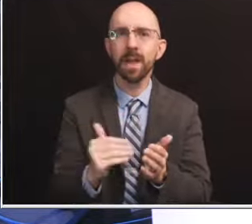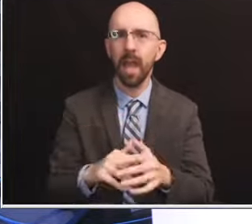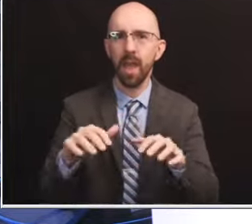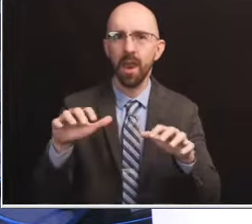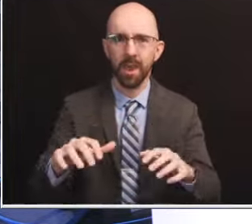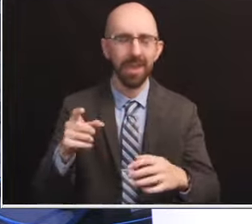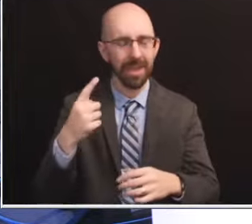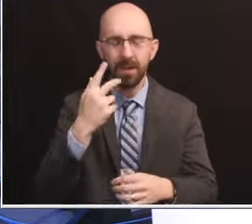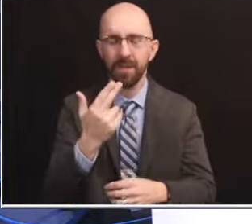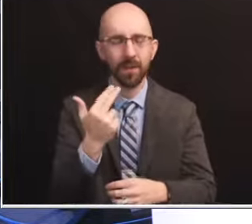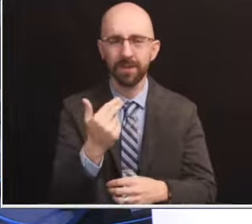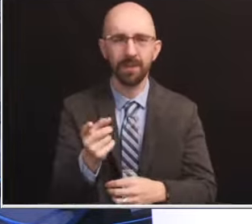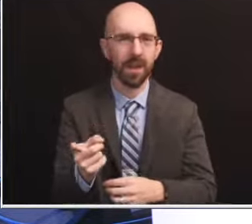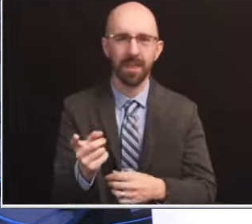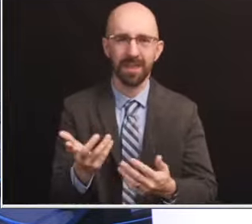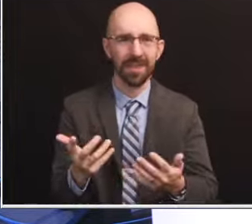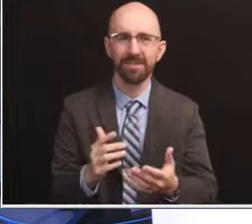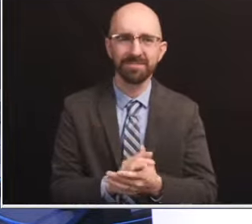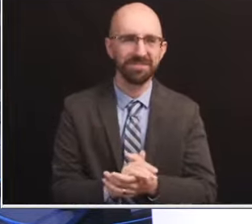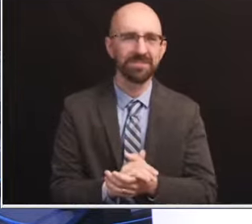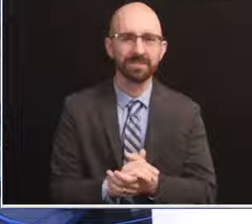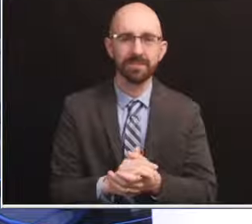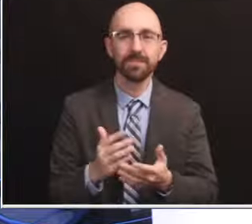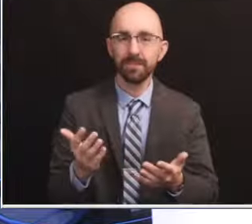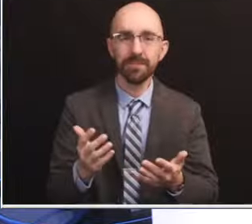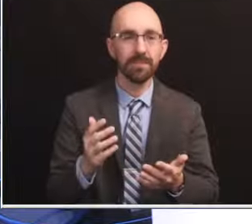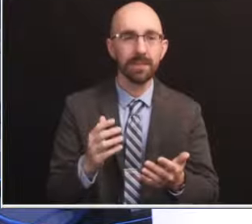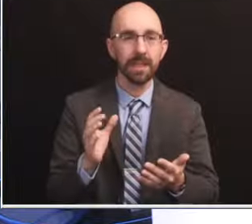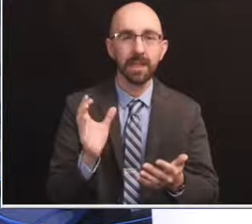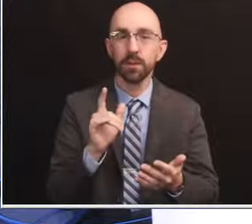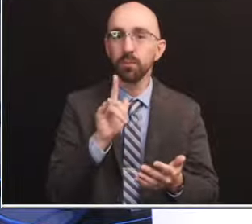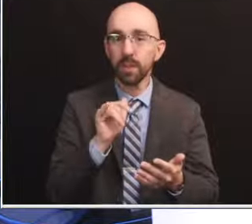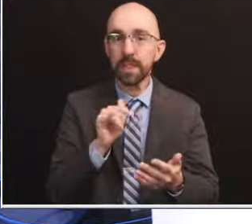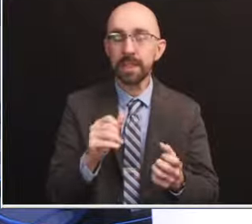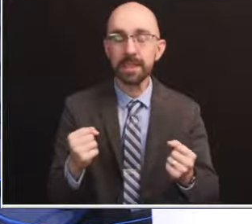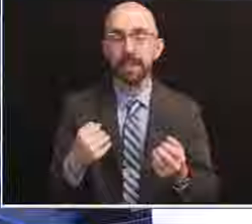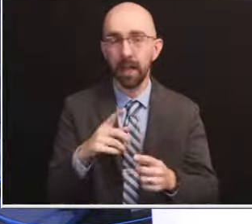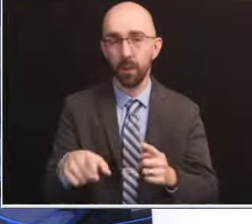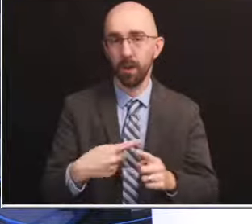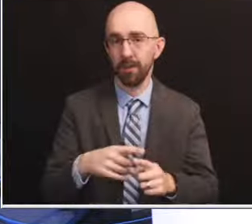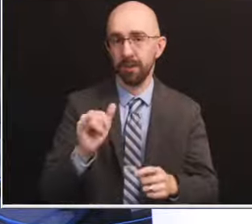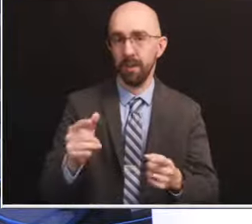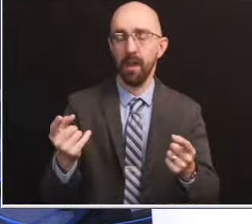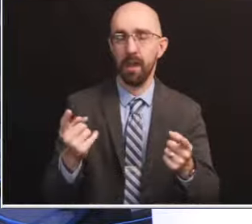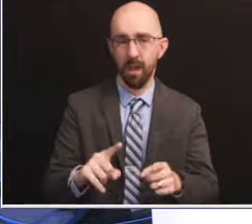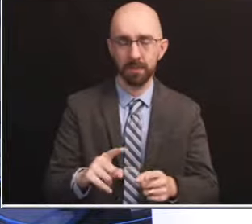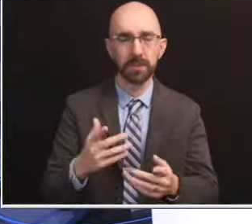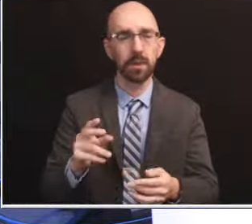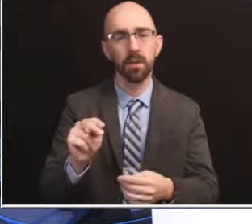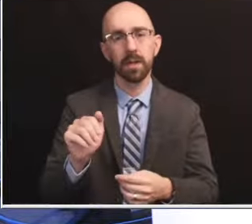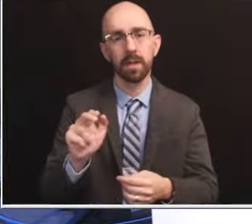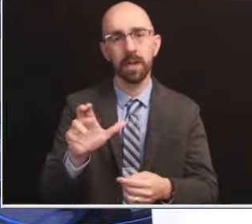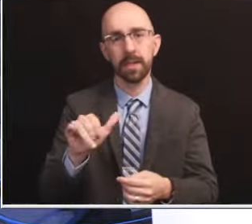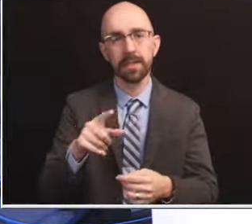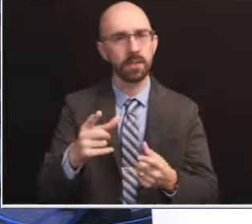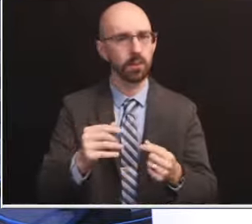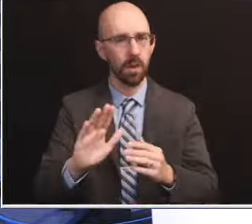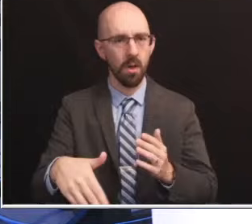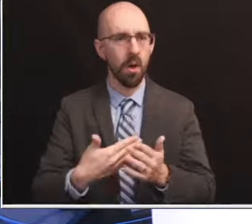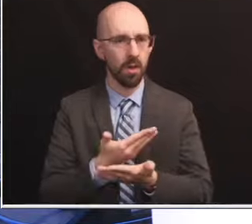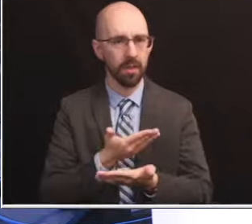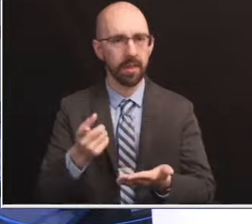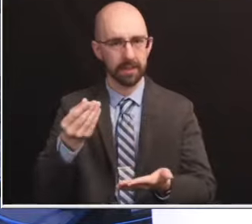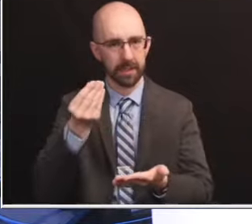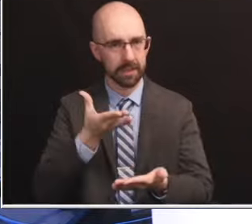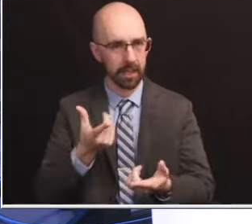funny, but it's really scary when that happens. So Nancy, you're doing all the things that they tell us to do